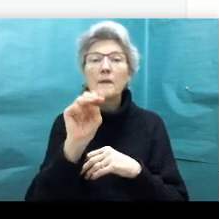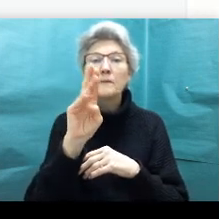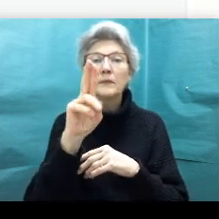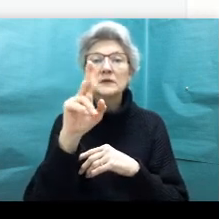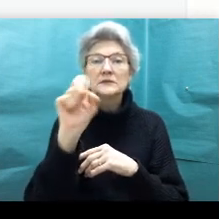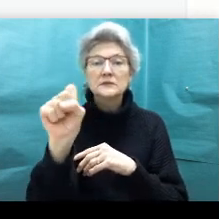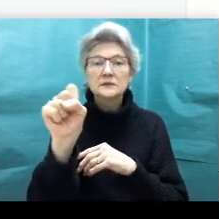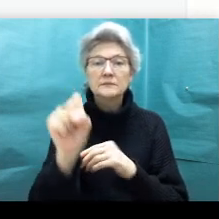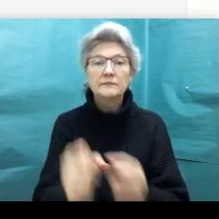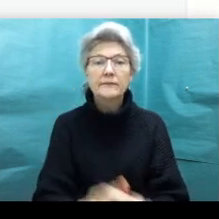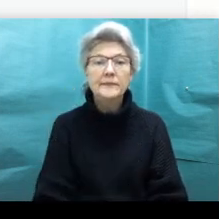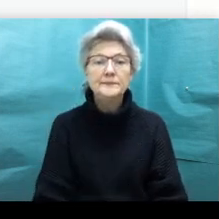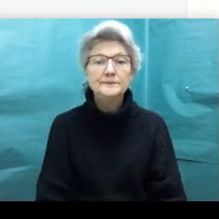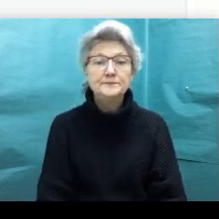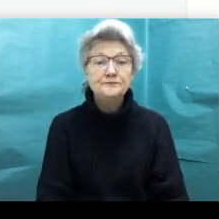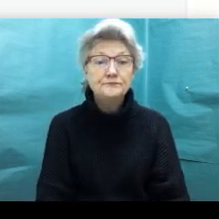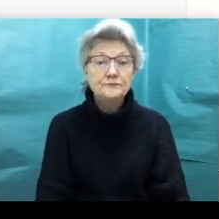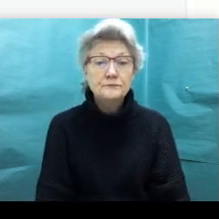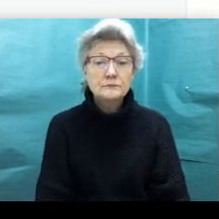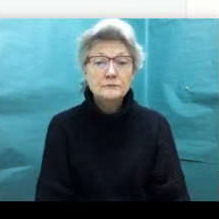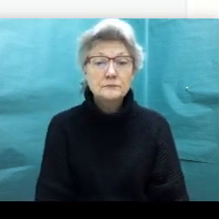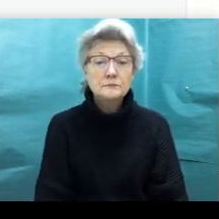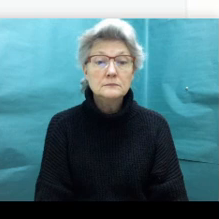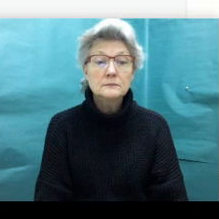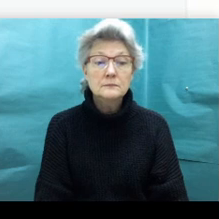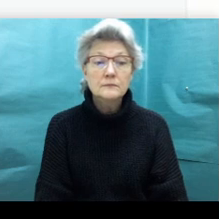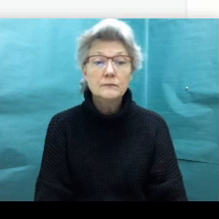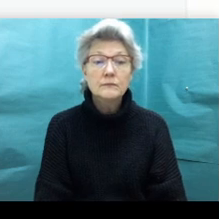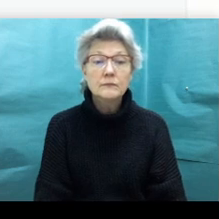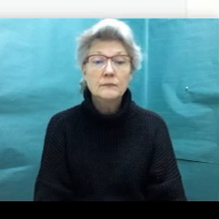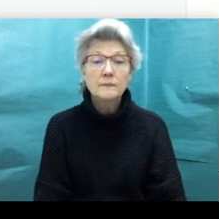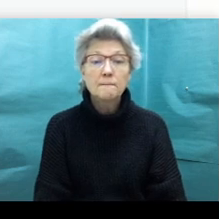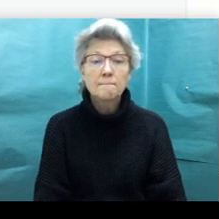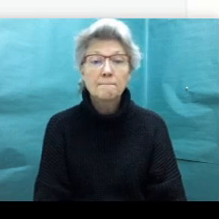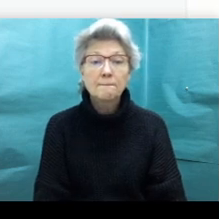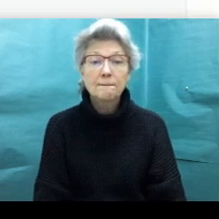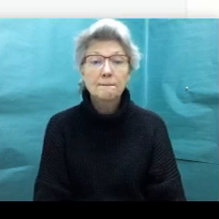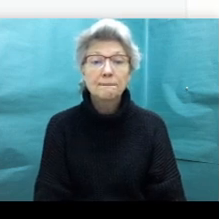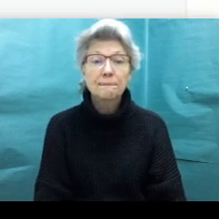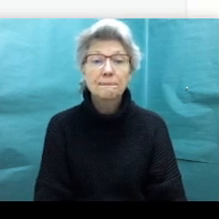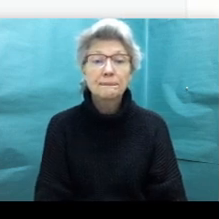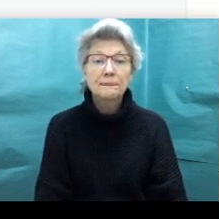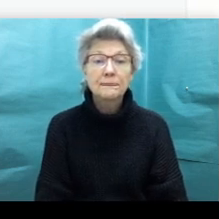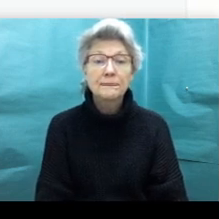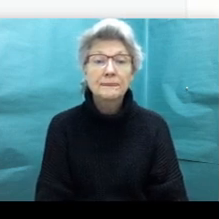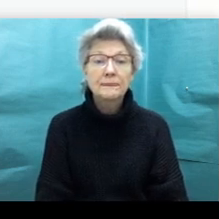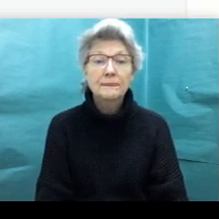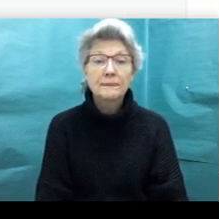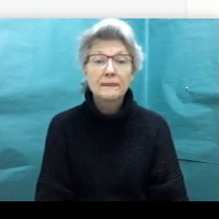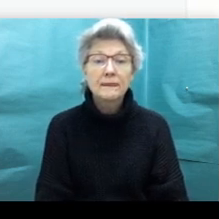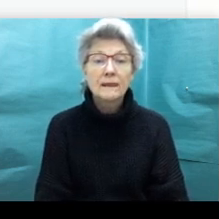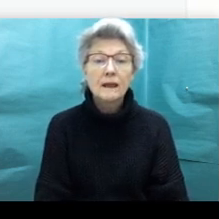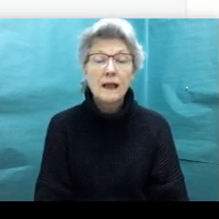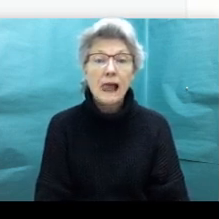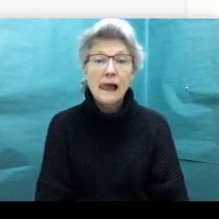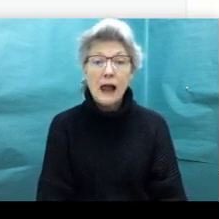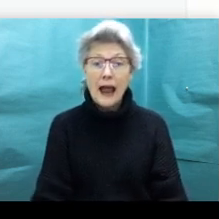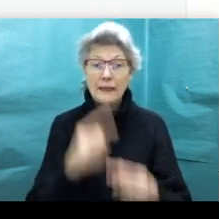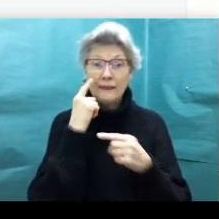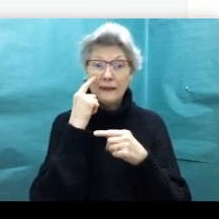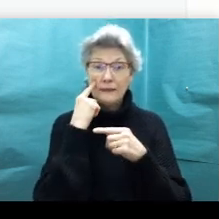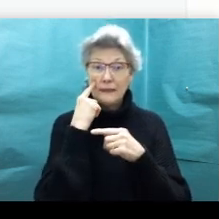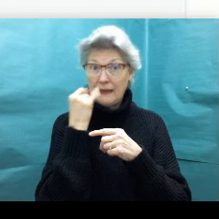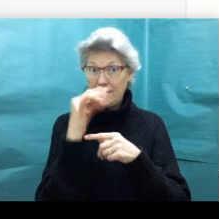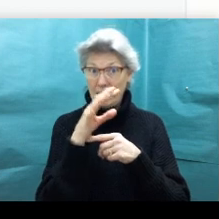Oh, and I forgot to fill out our parallelogram here, so we'll put a 0 there. Okay, let's take a look at that rhombus. So I think